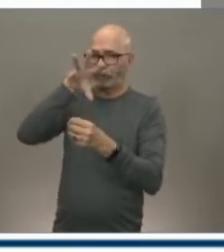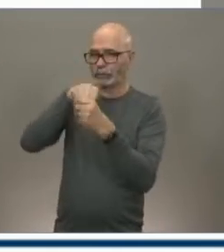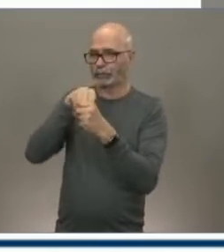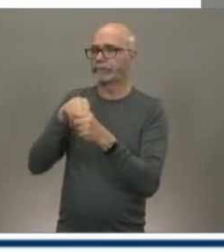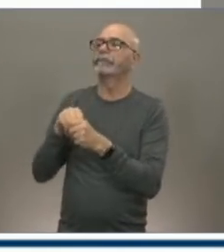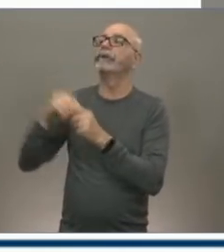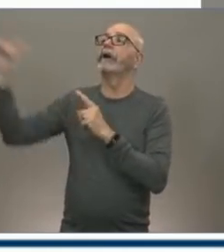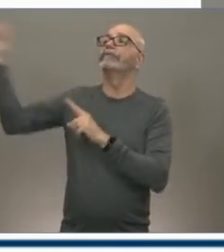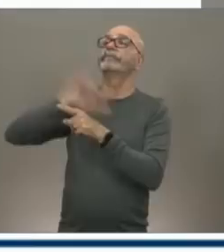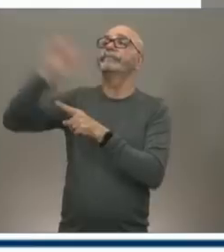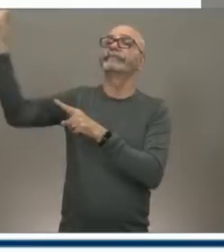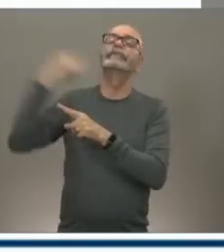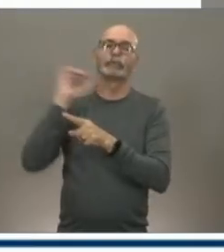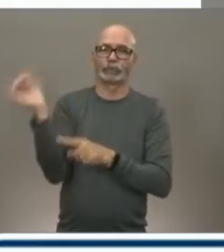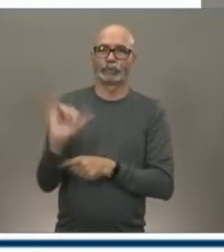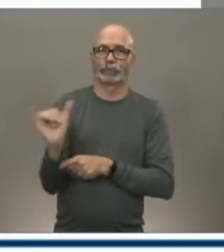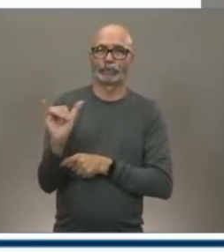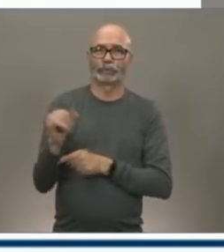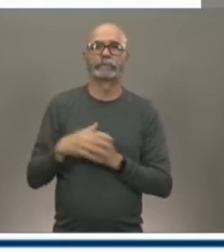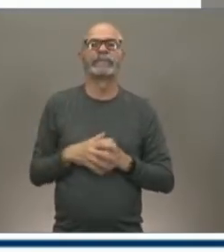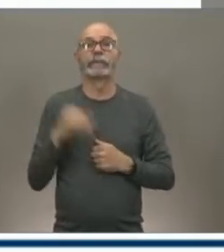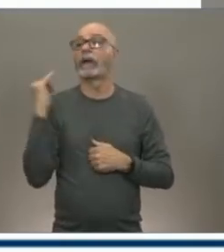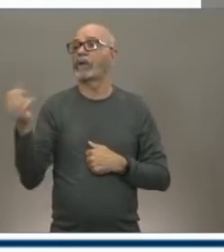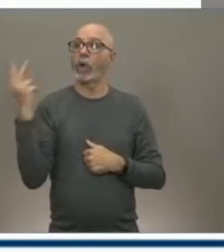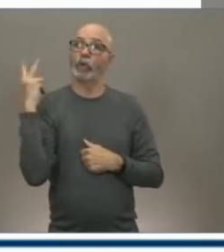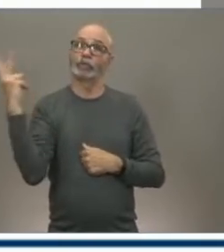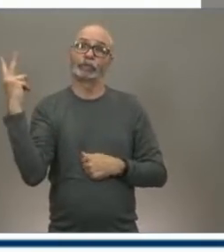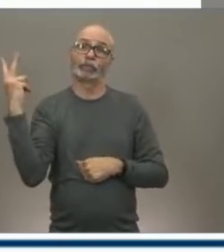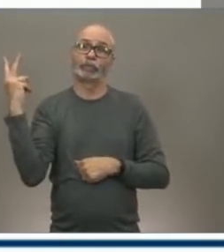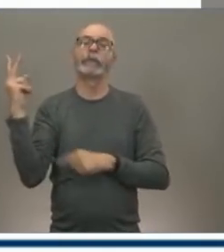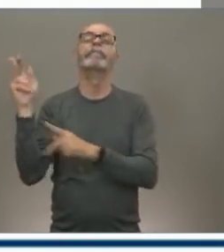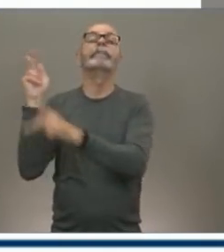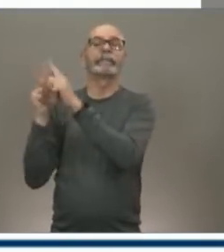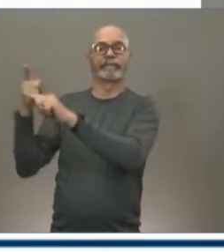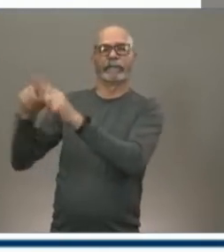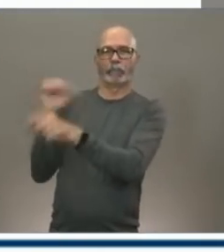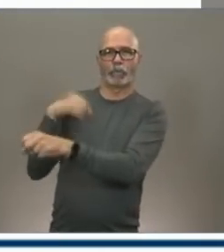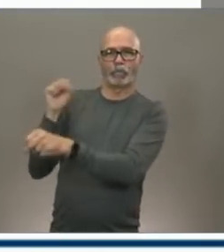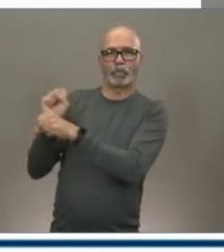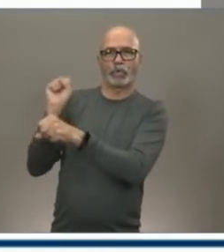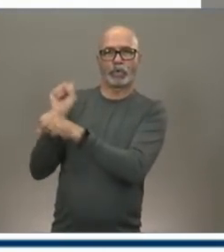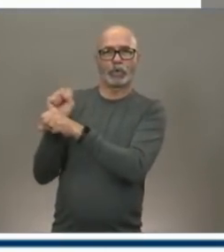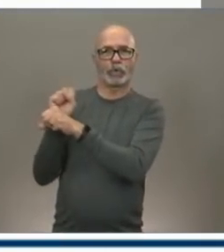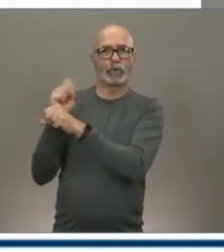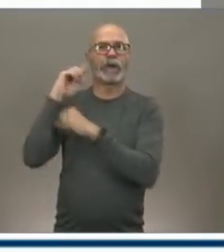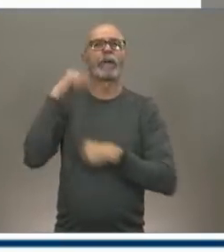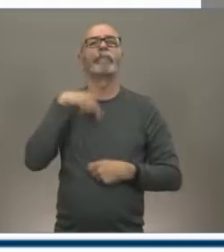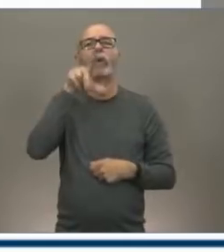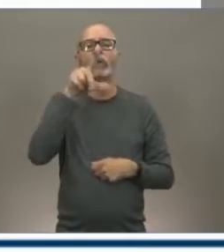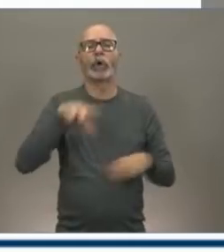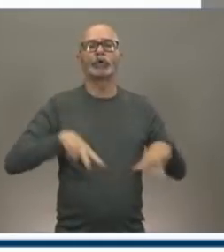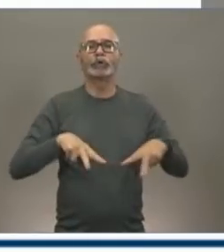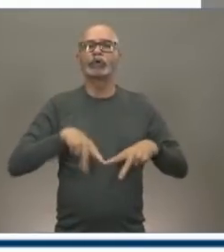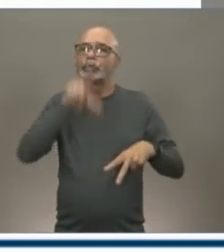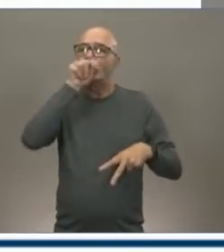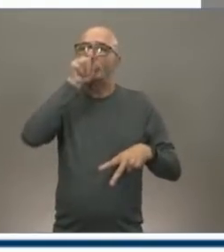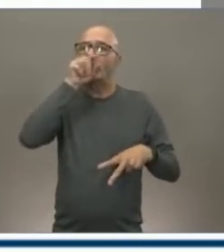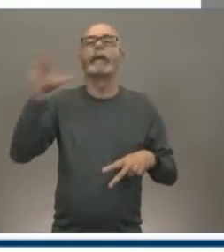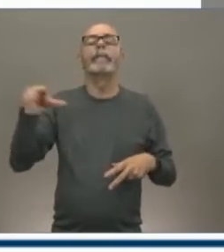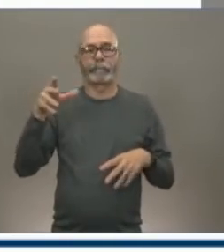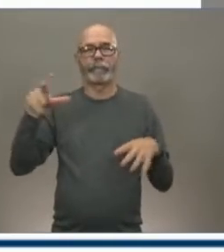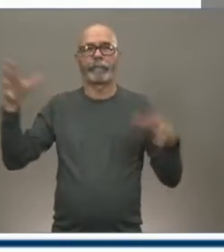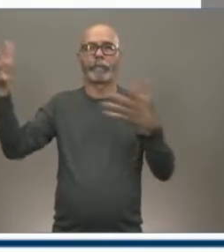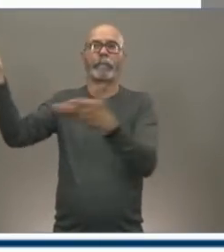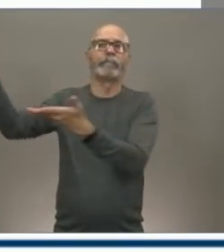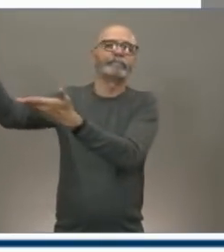are associated as workers in a large poultry plant in the Annapolis Valley. The company has let its employees know about